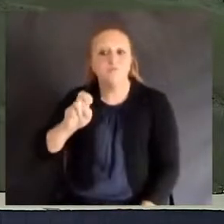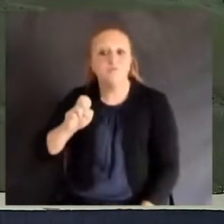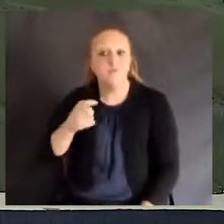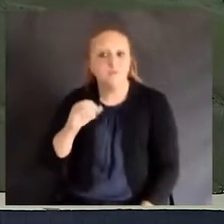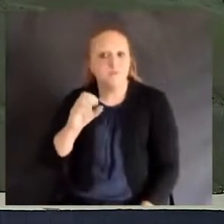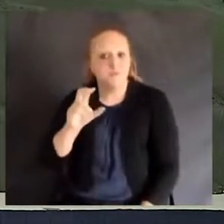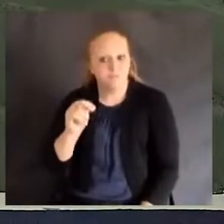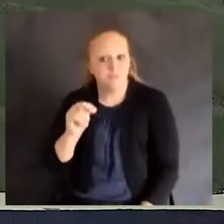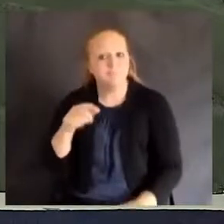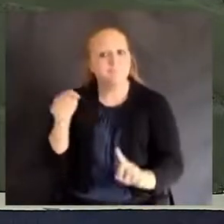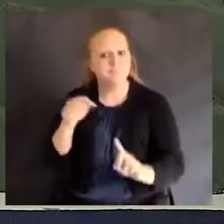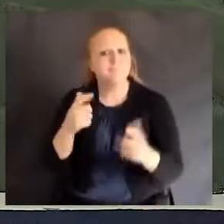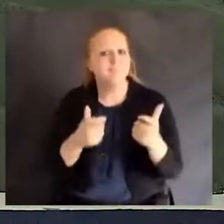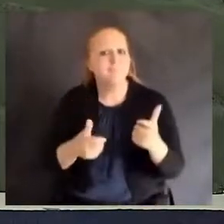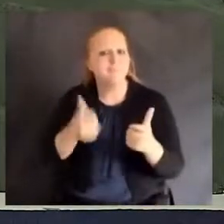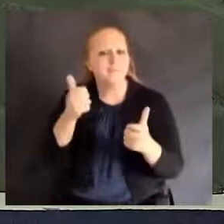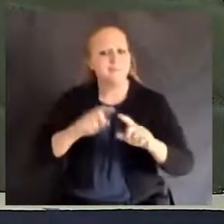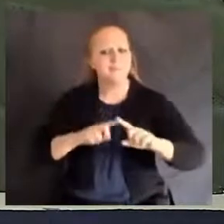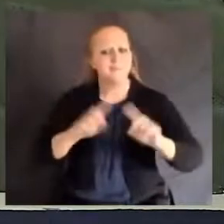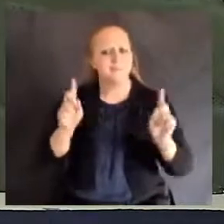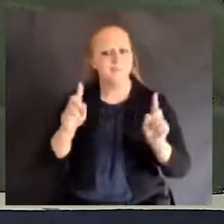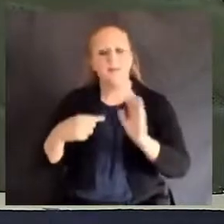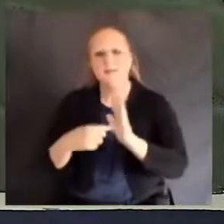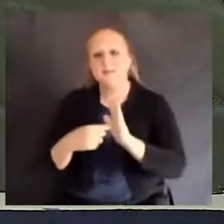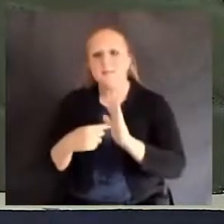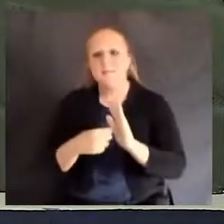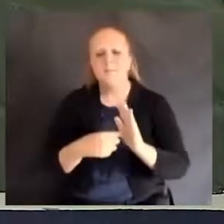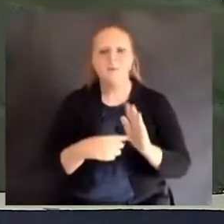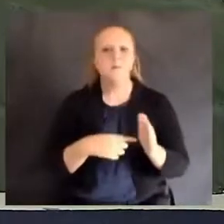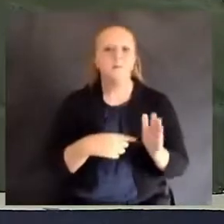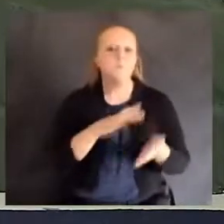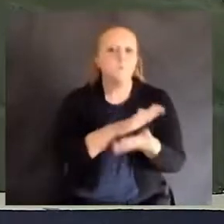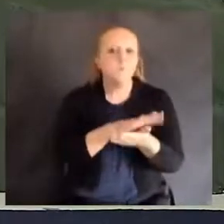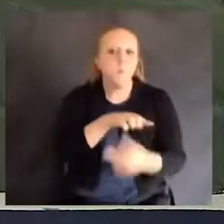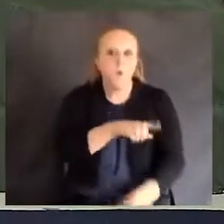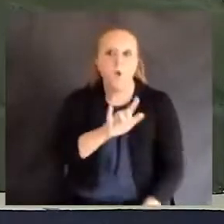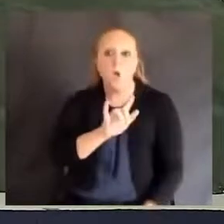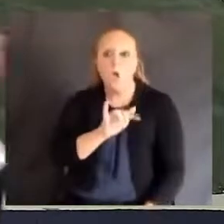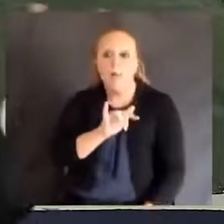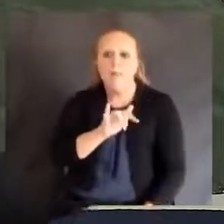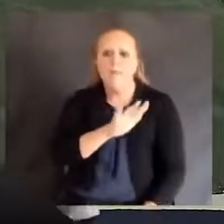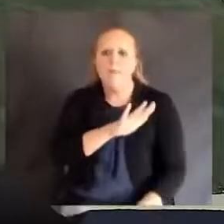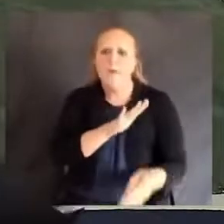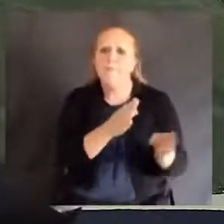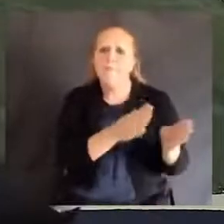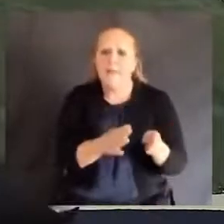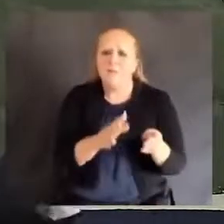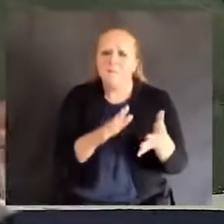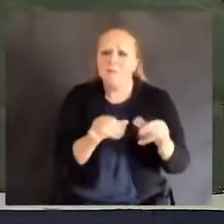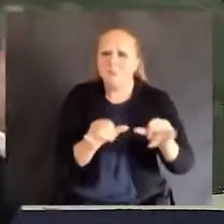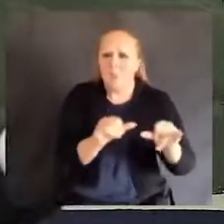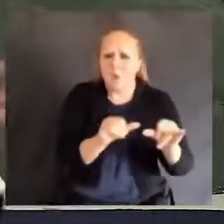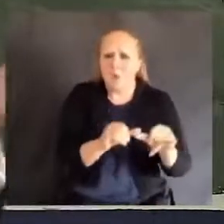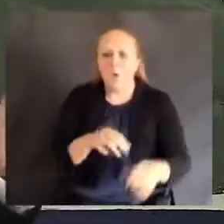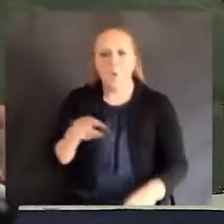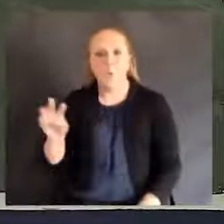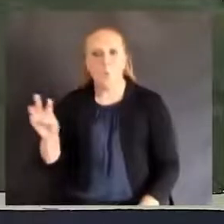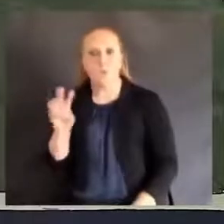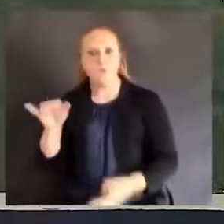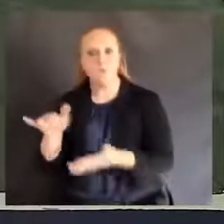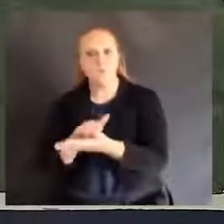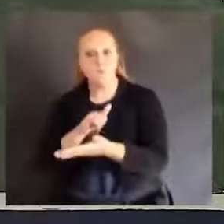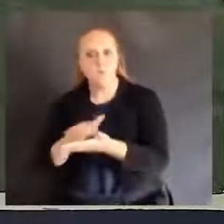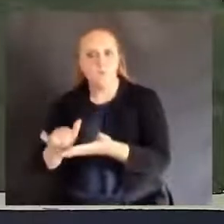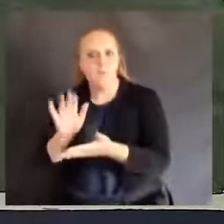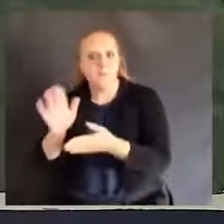else. Schools on Long Island will all have about the same plan. Schools in Western New York will all have about the same